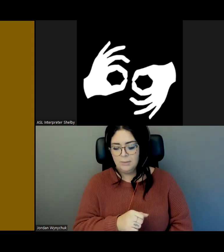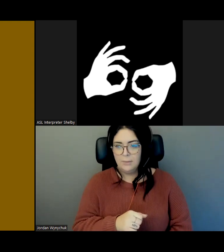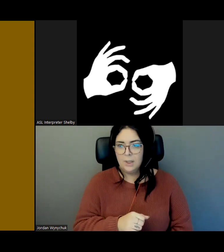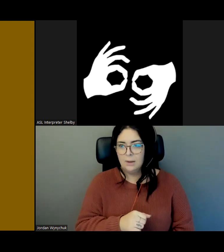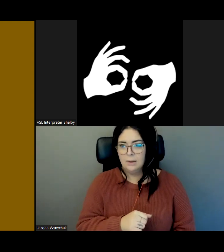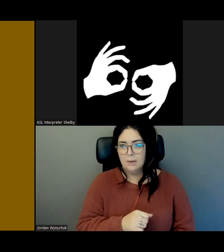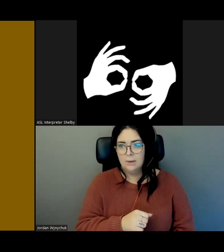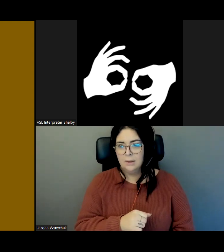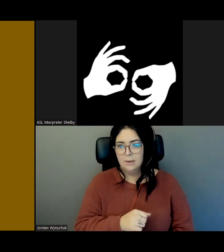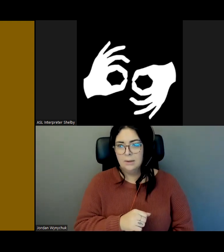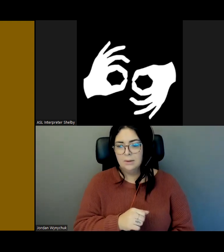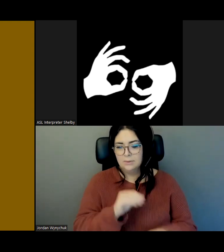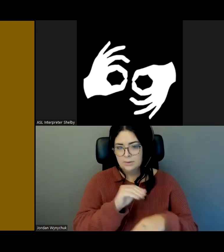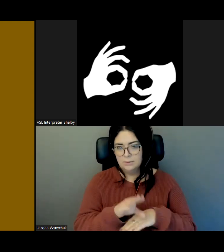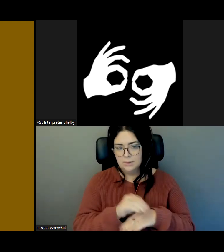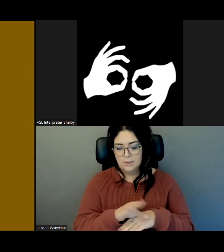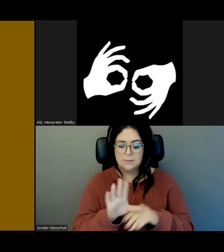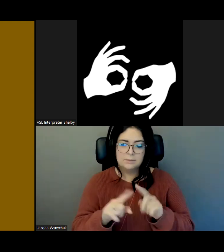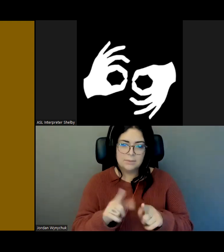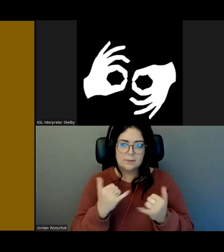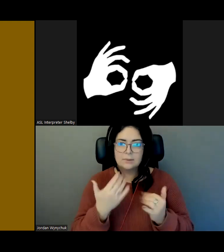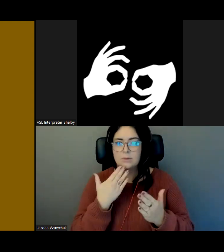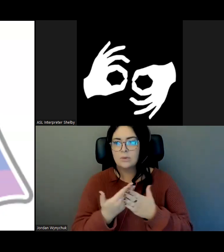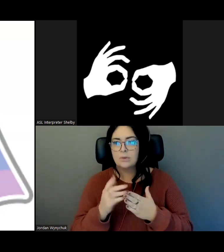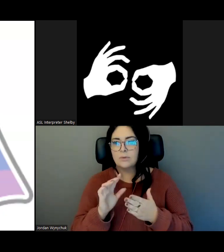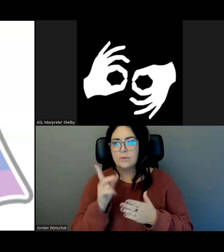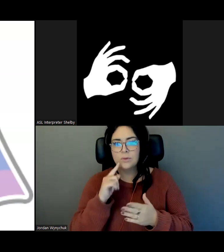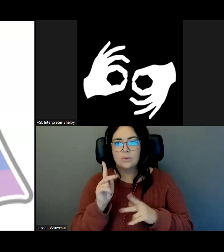community to avail of.